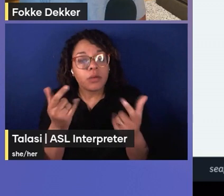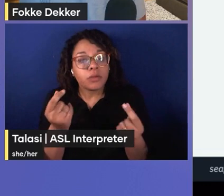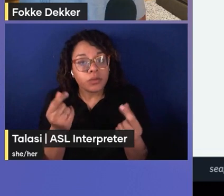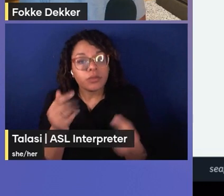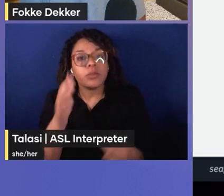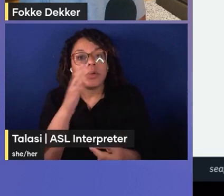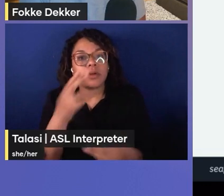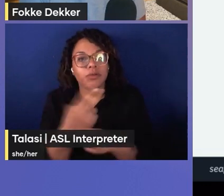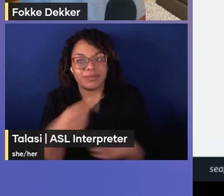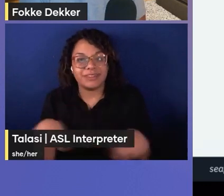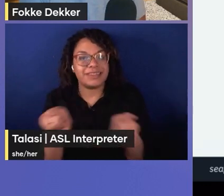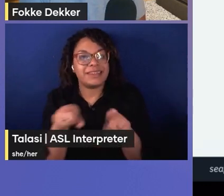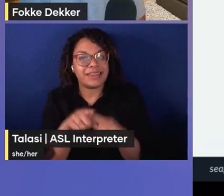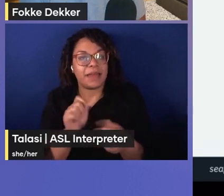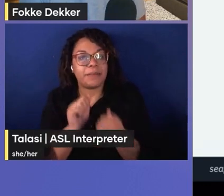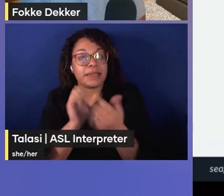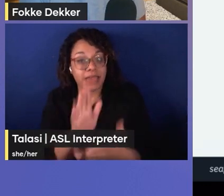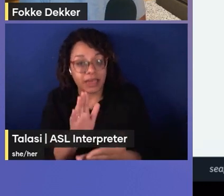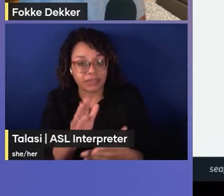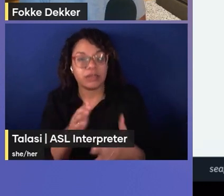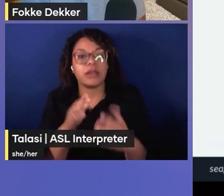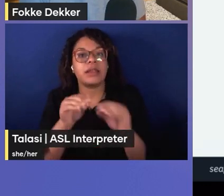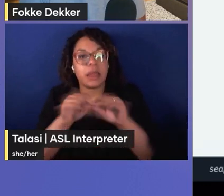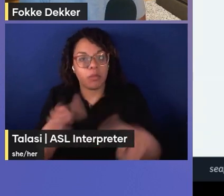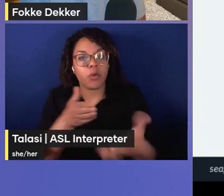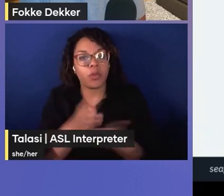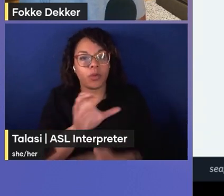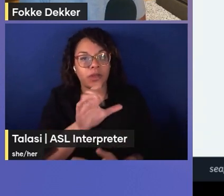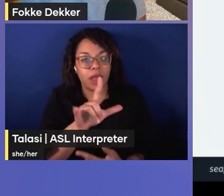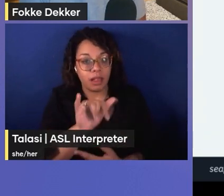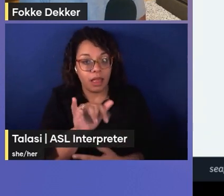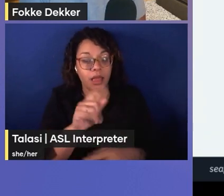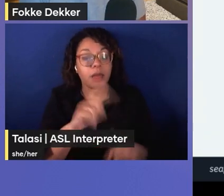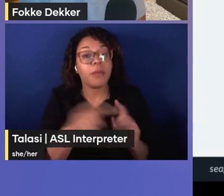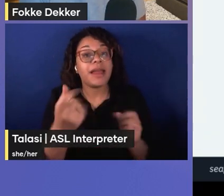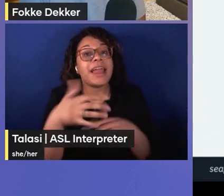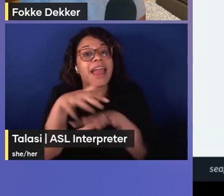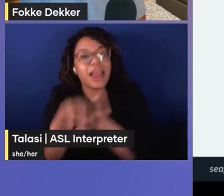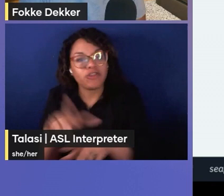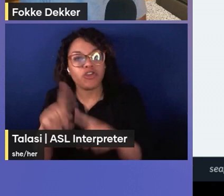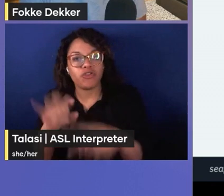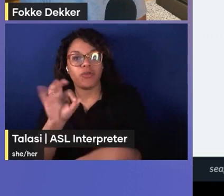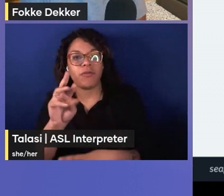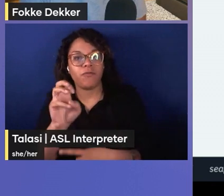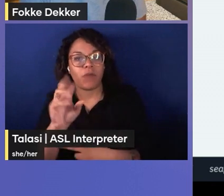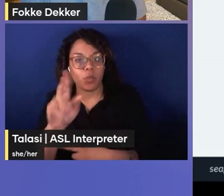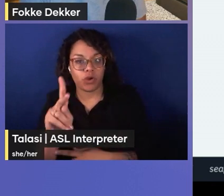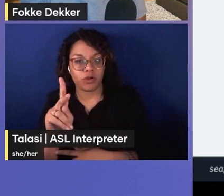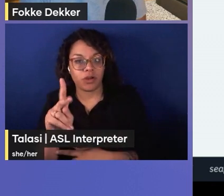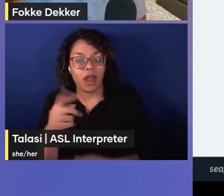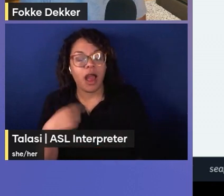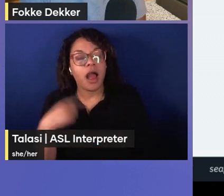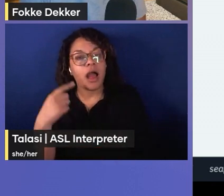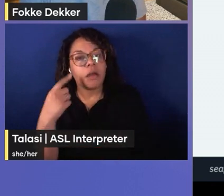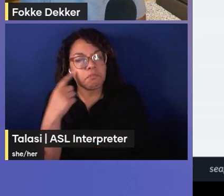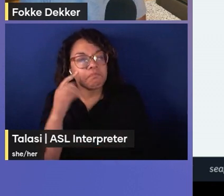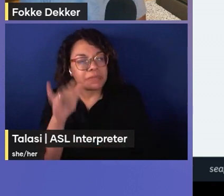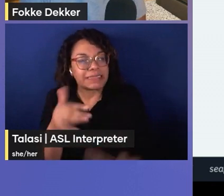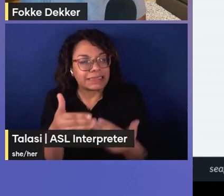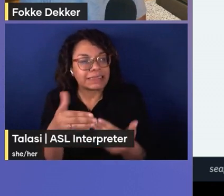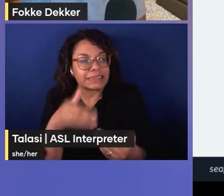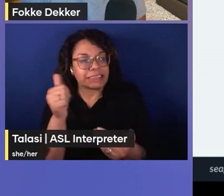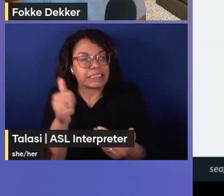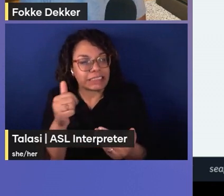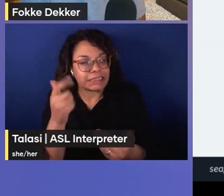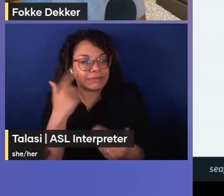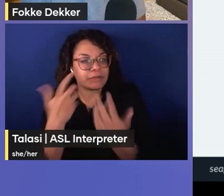the same tactic, so deploying through the CLI, but integrate it into the framework, which we thought would be probably the easiest way to get